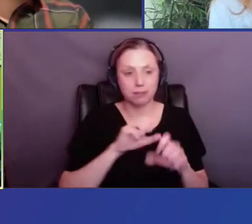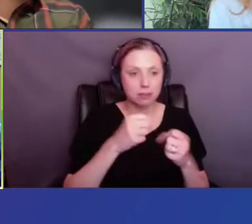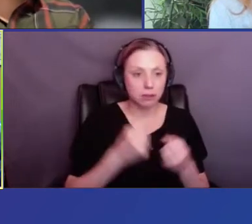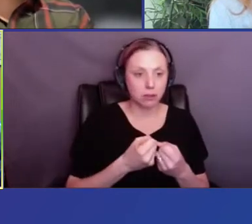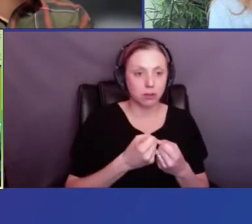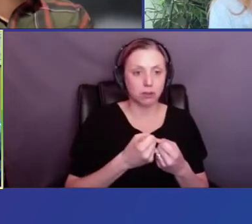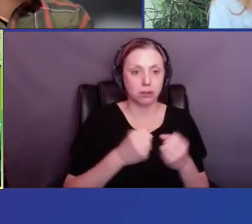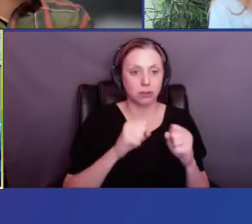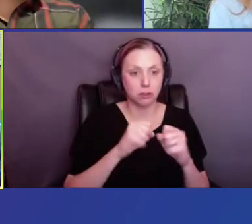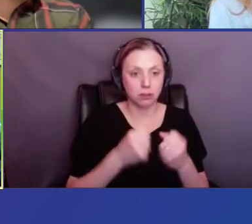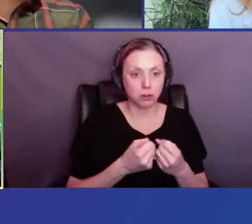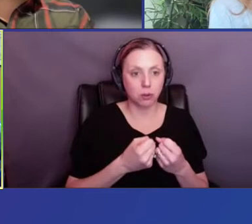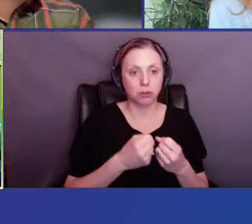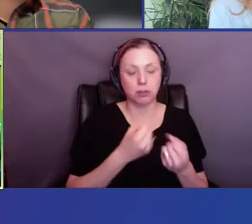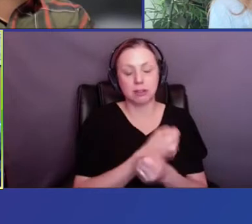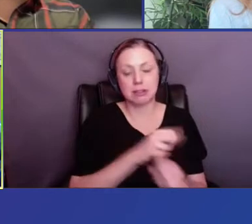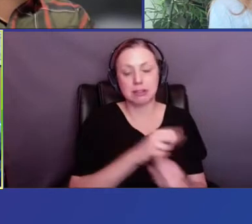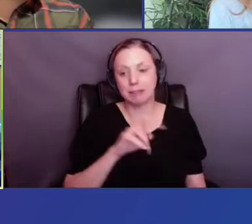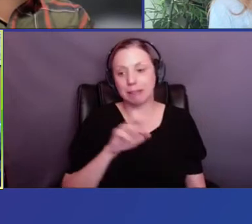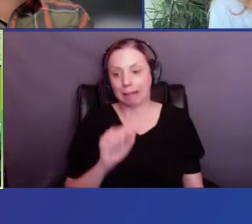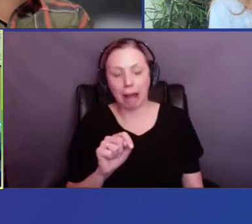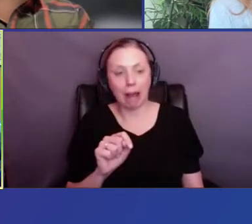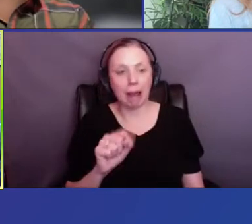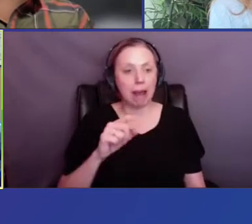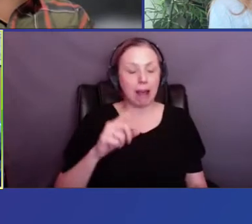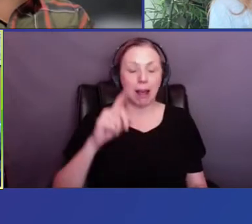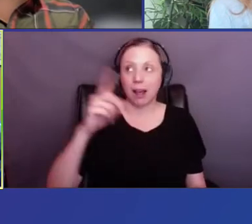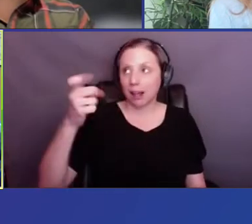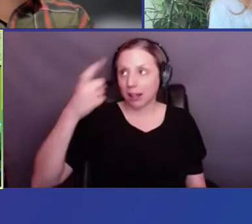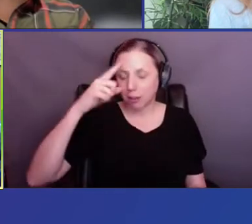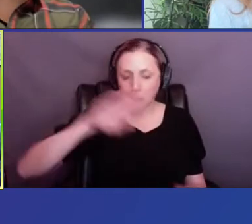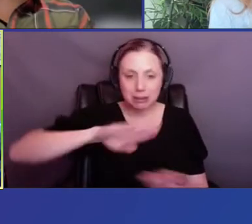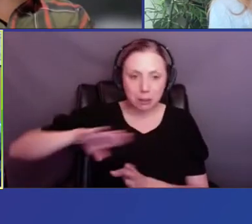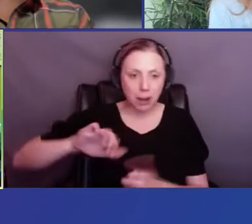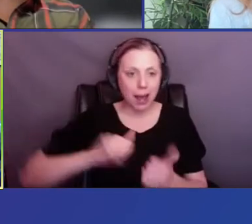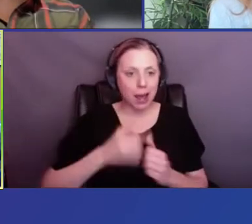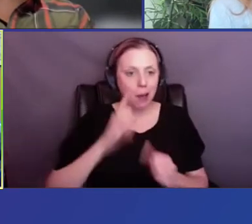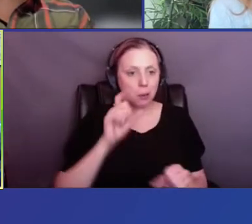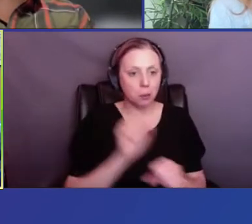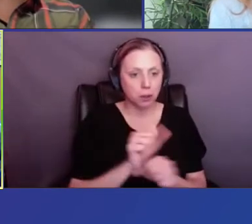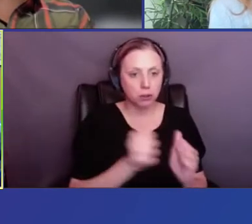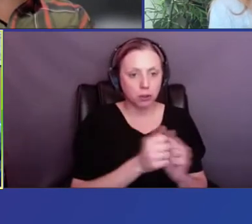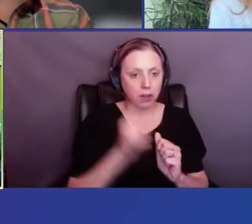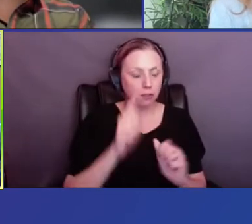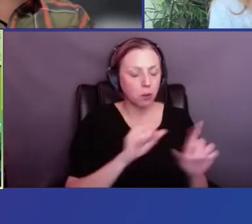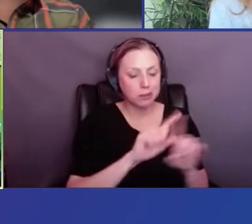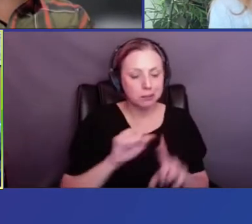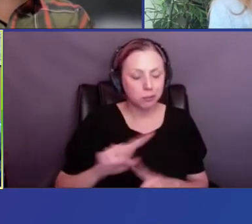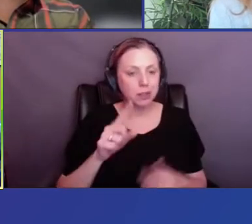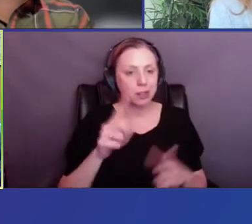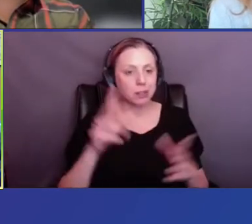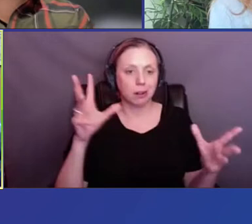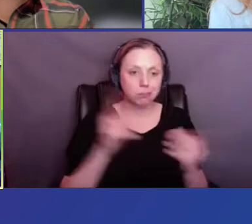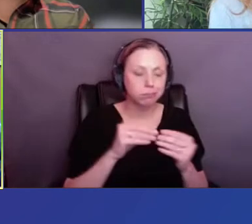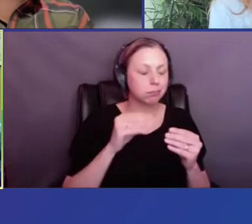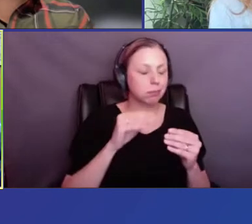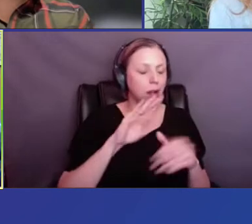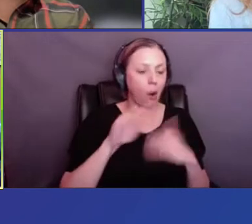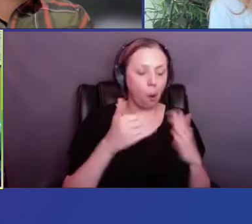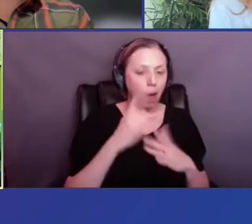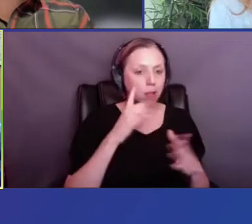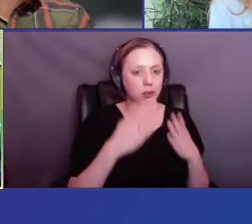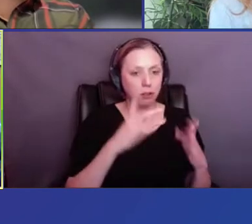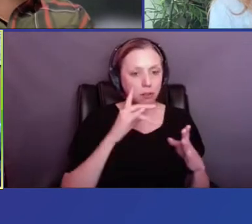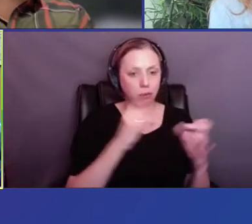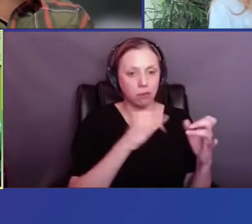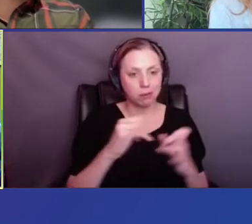federal government. How can we be working together around mental health care and wraparound services for the individual artists, and allowing people